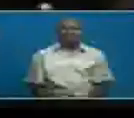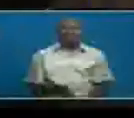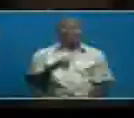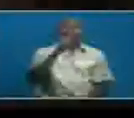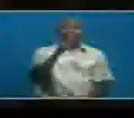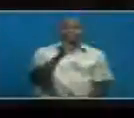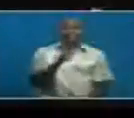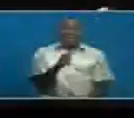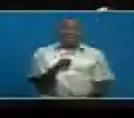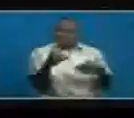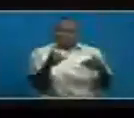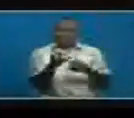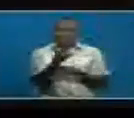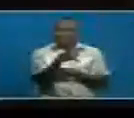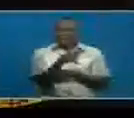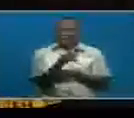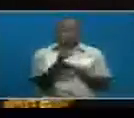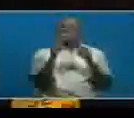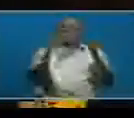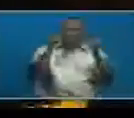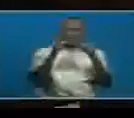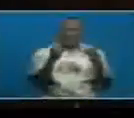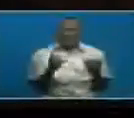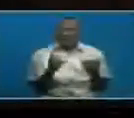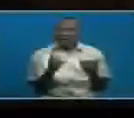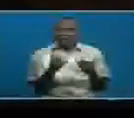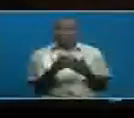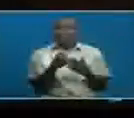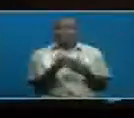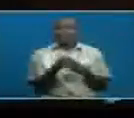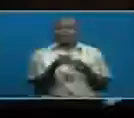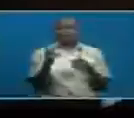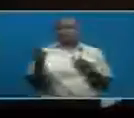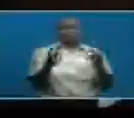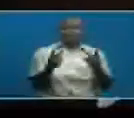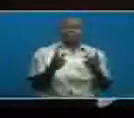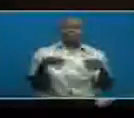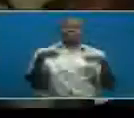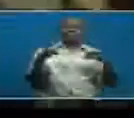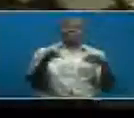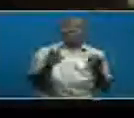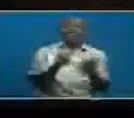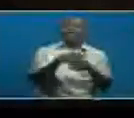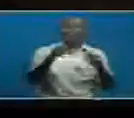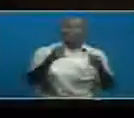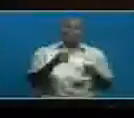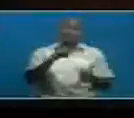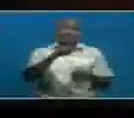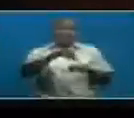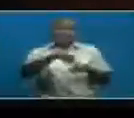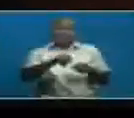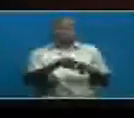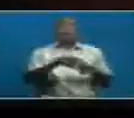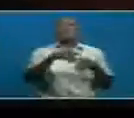This match was splendid because looking at the game, it was two-sided, you understand? Ghana played, Mali played, but I